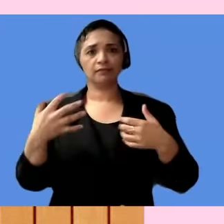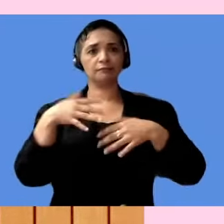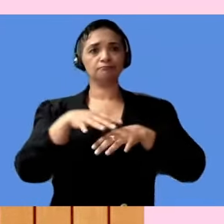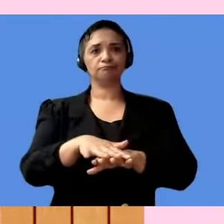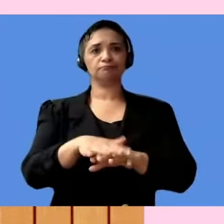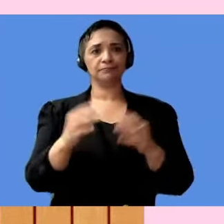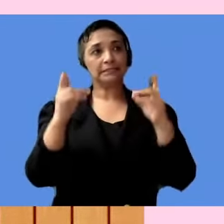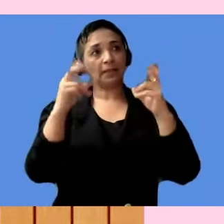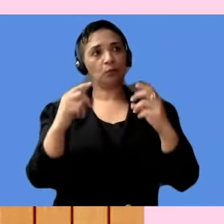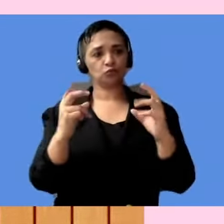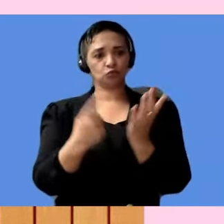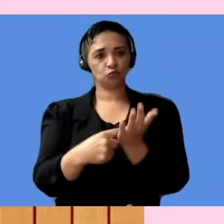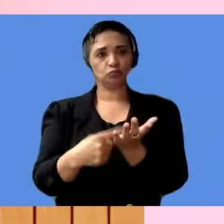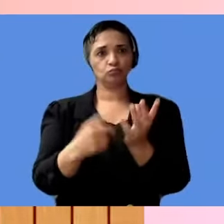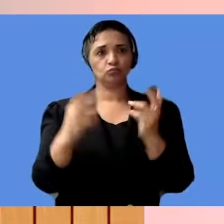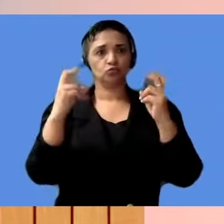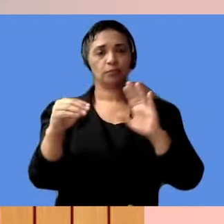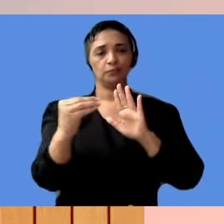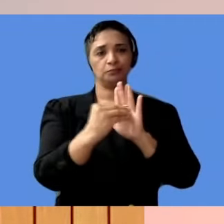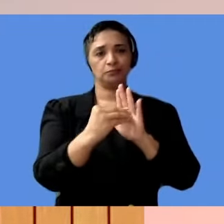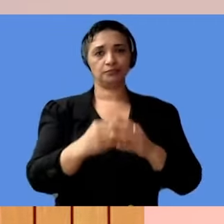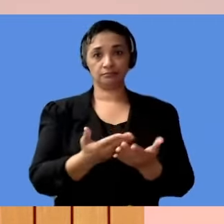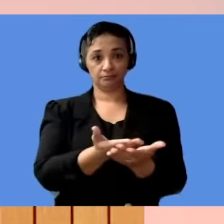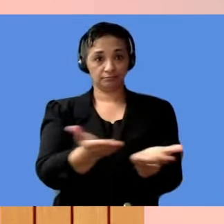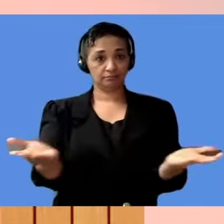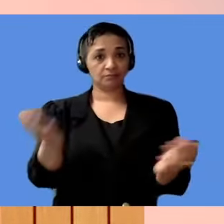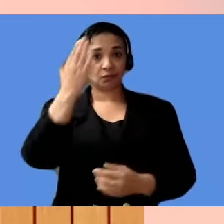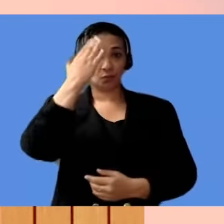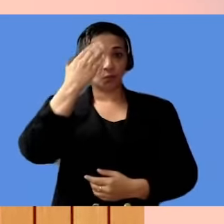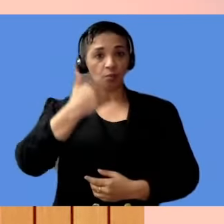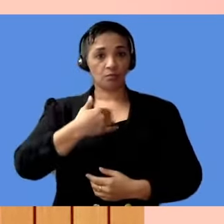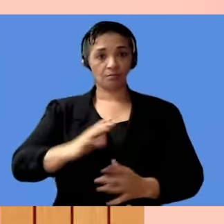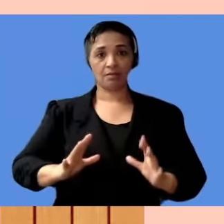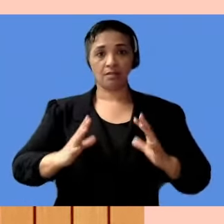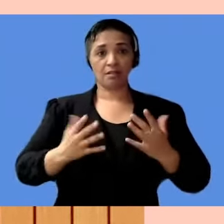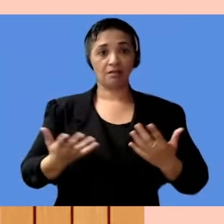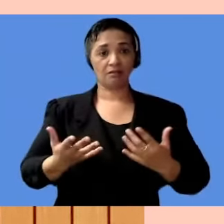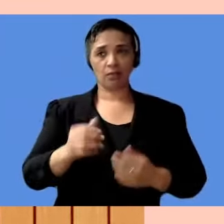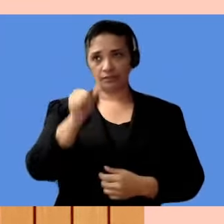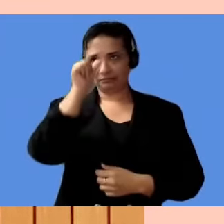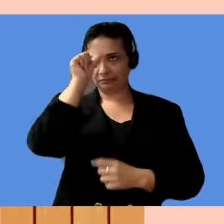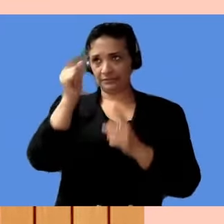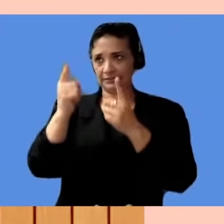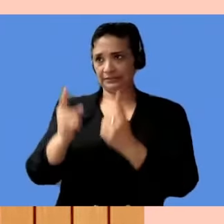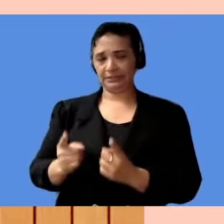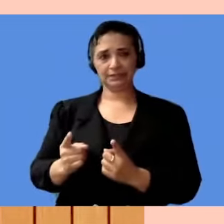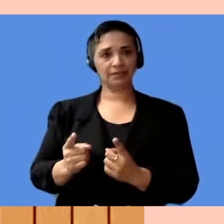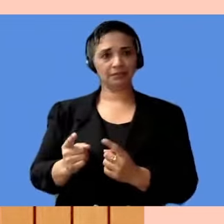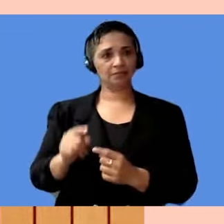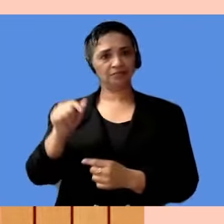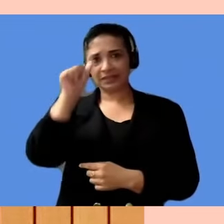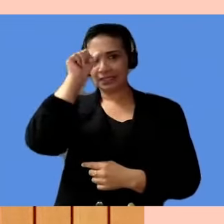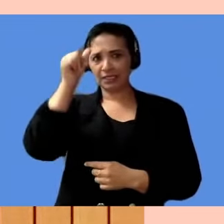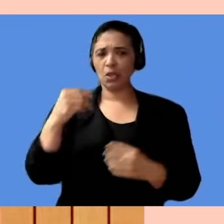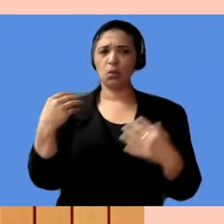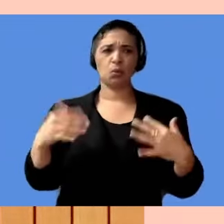I come from India, as you all know, and India is the most populous country in the world. And it also